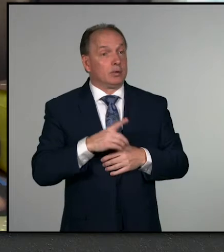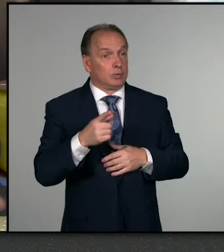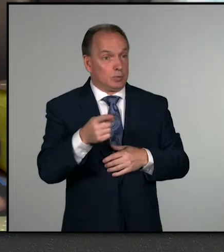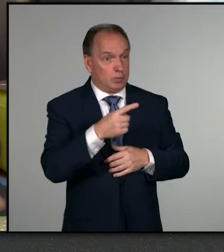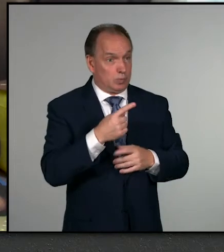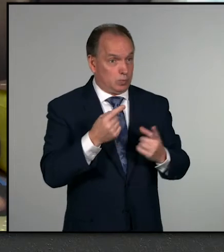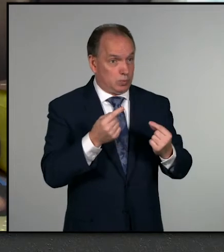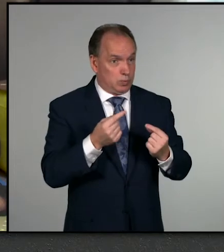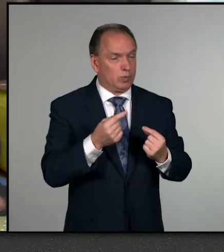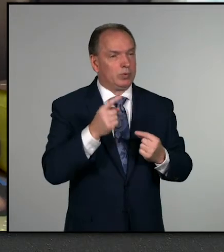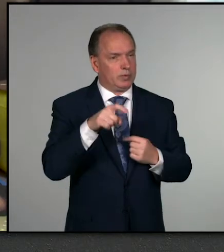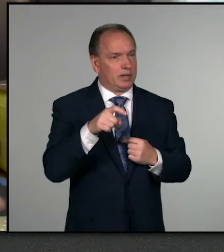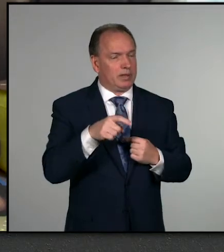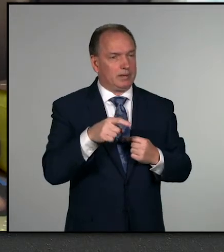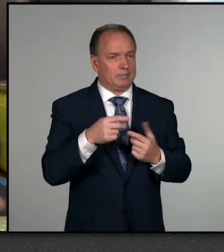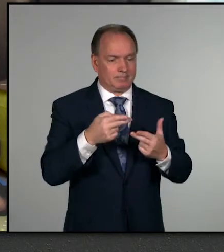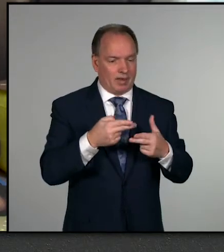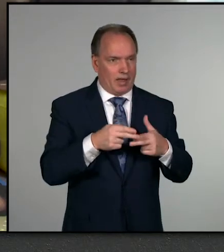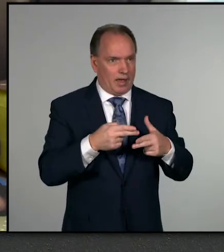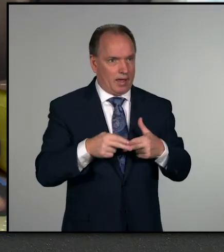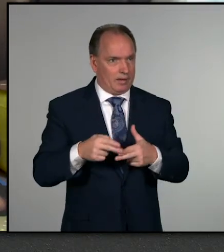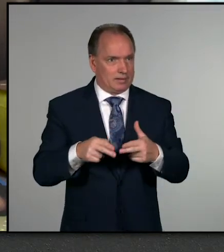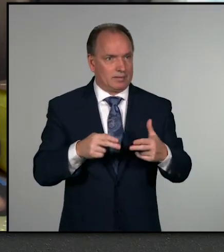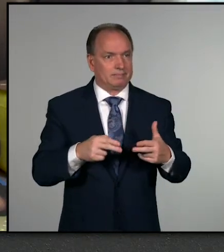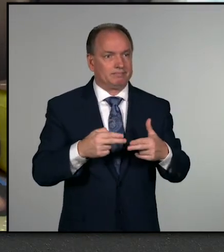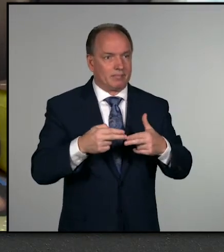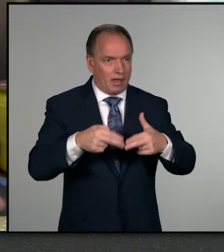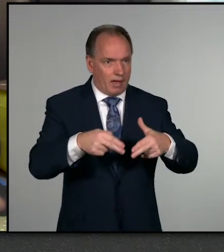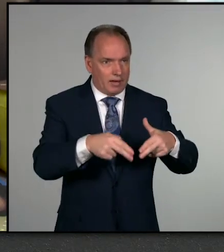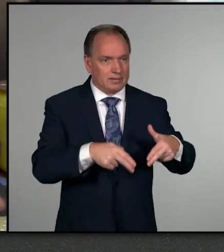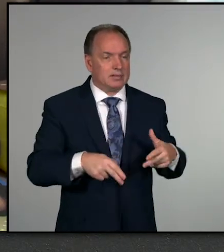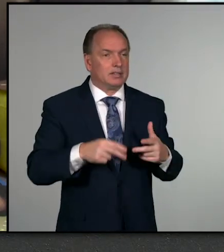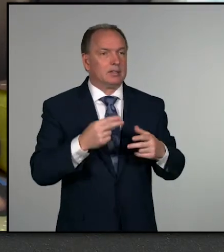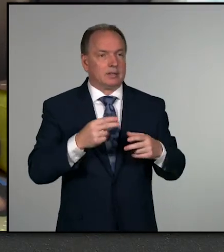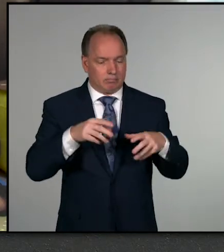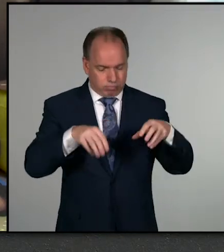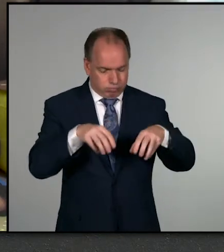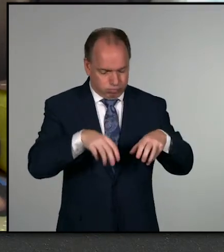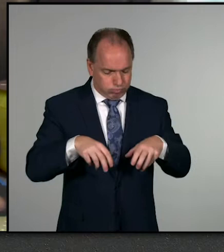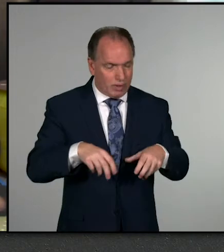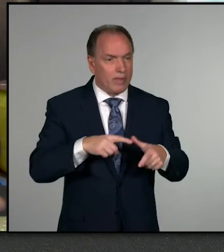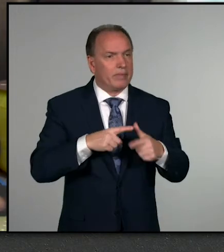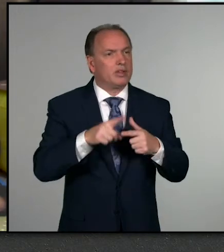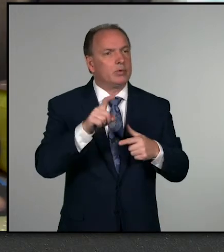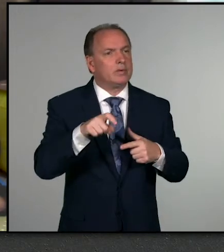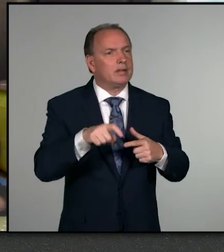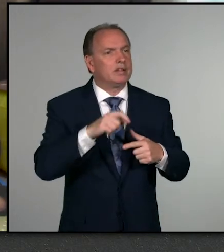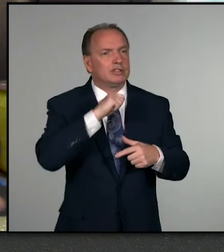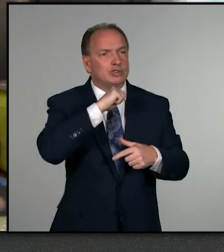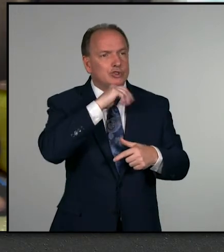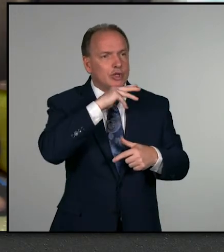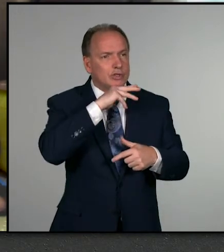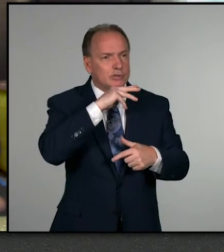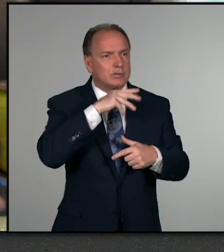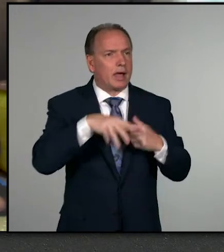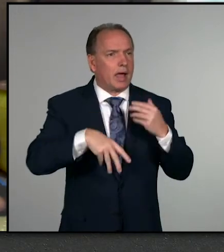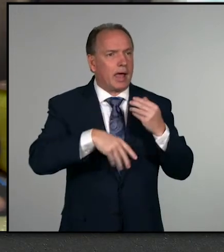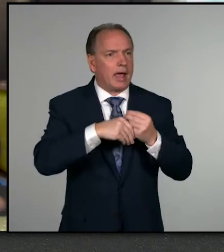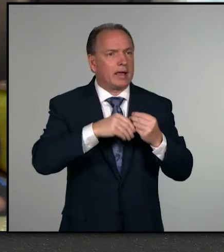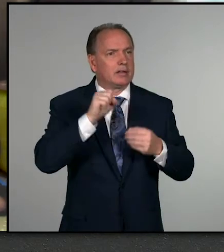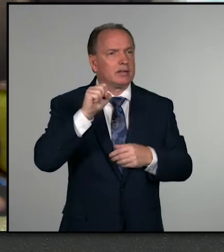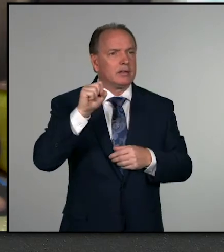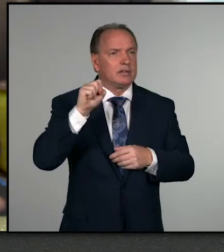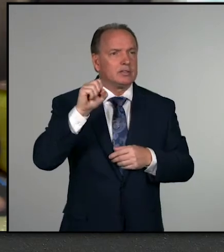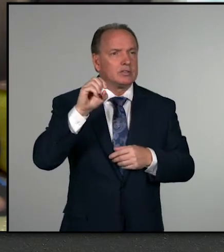garden. You need some eggshells, and I rinse them out, and we put them in the egg container. And then you need some dirt or